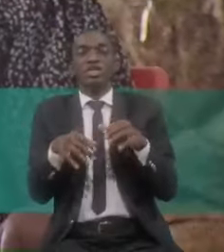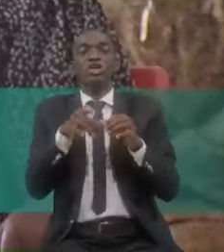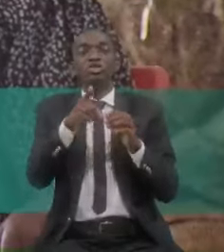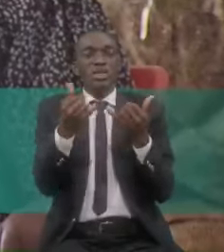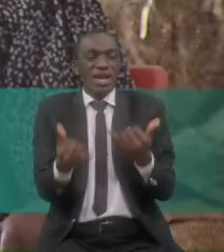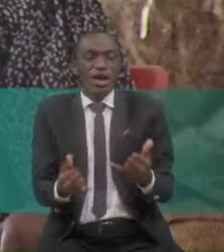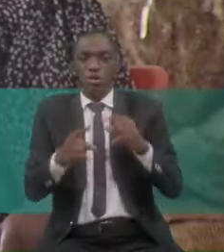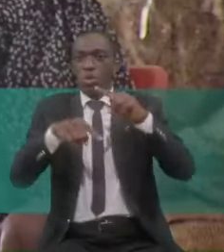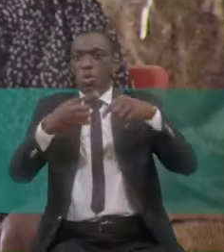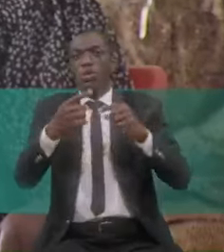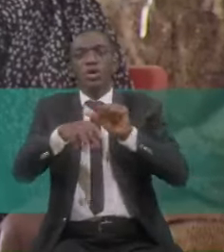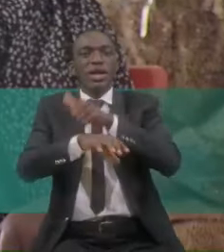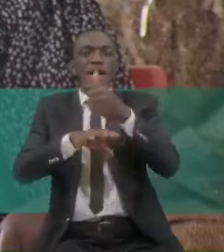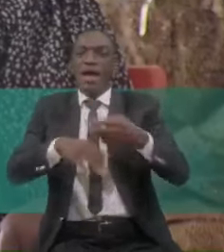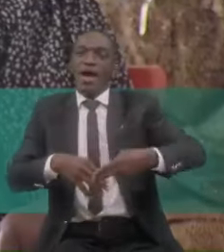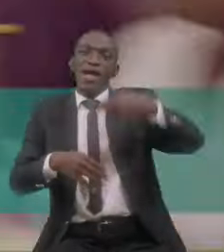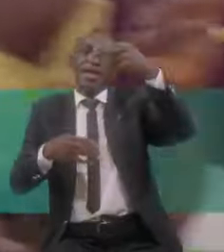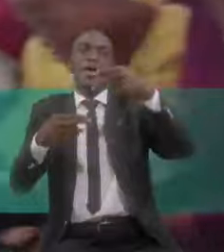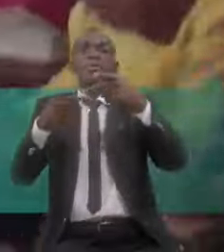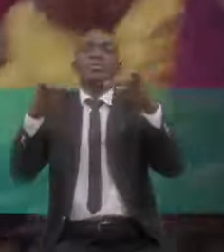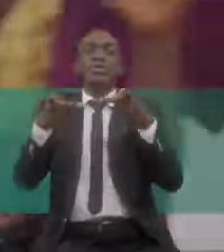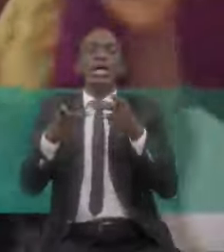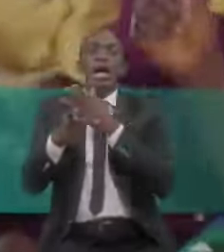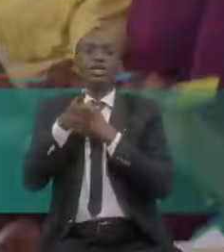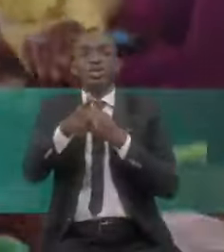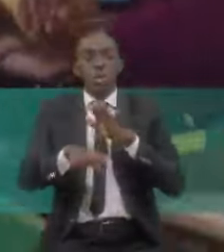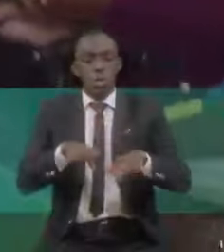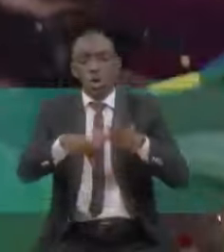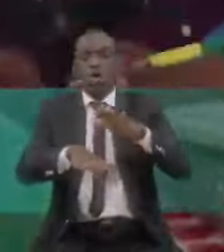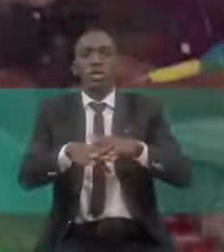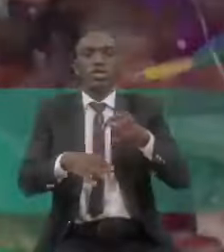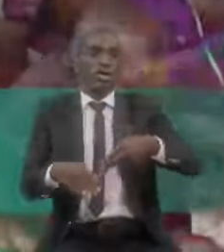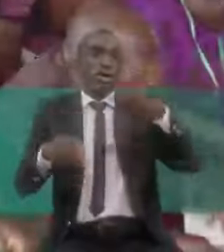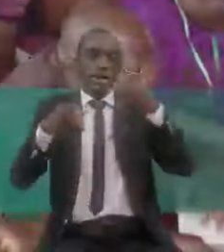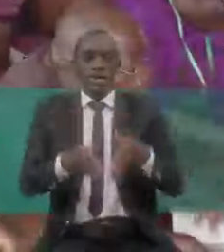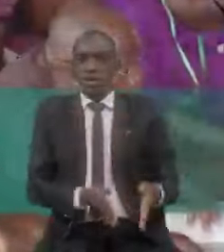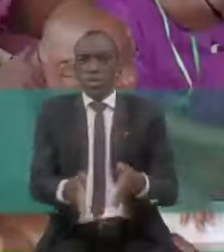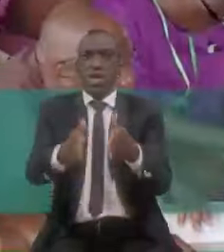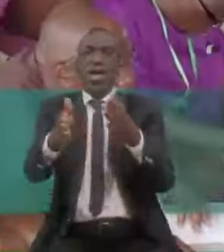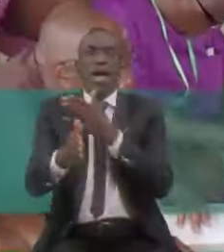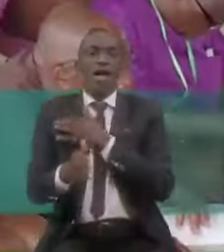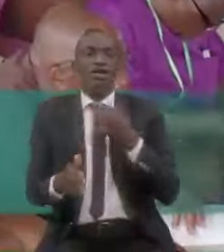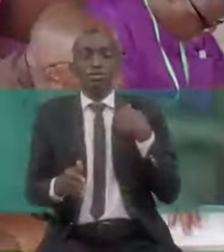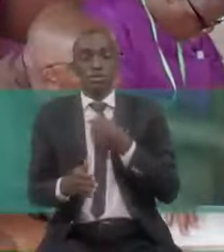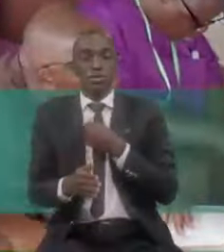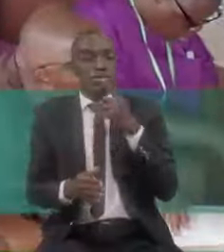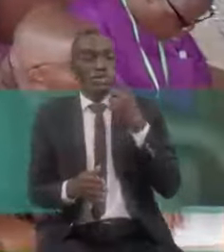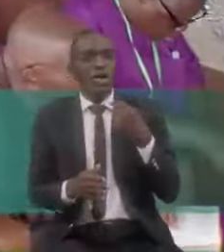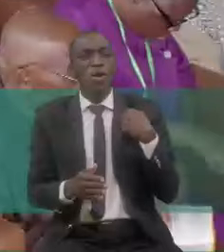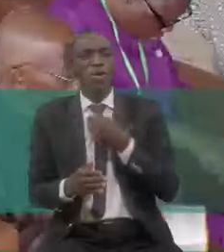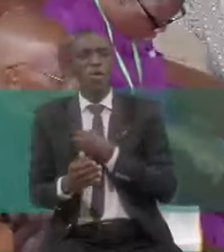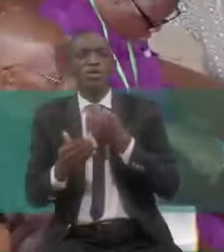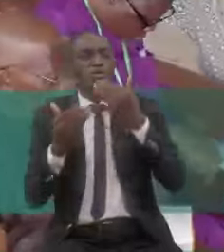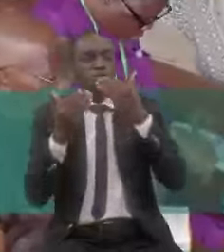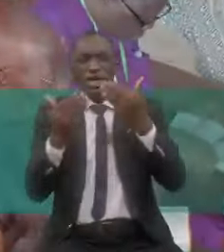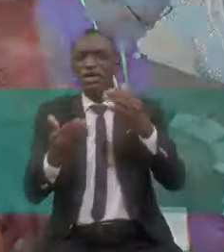you walk on the highway. And it says, we're bound to give thanks always to God